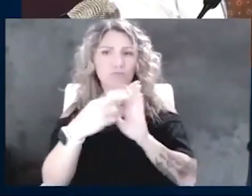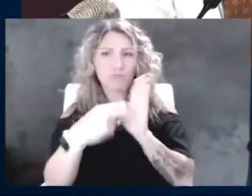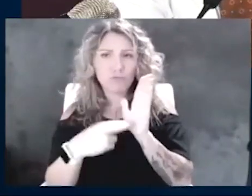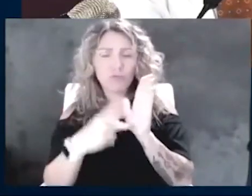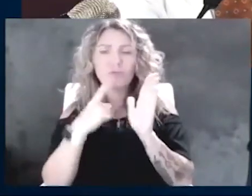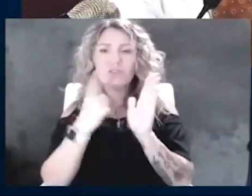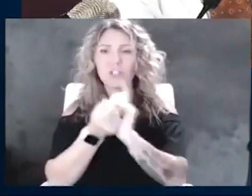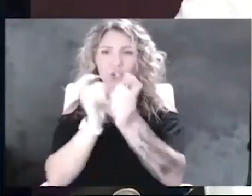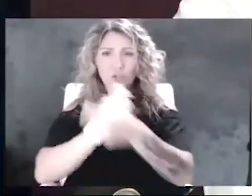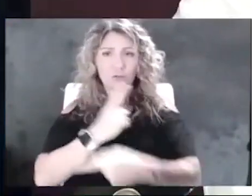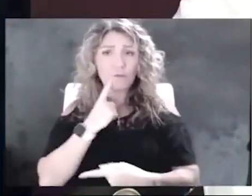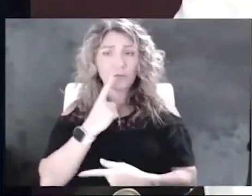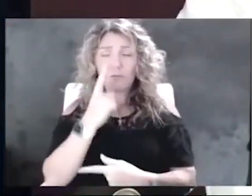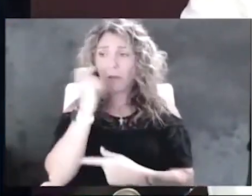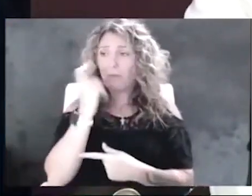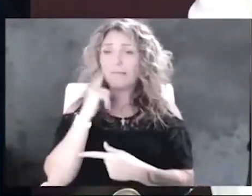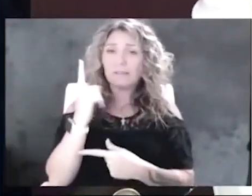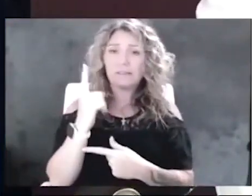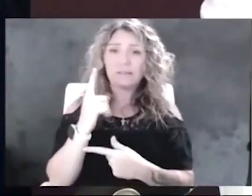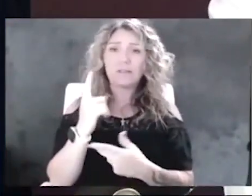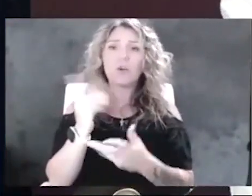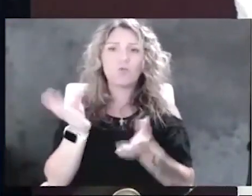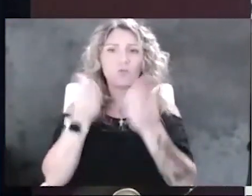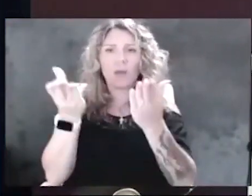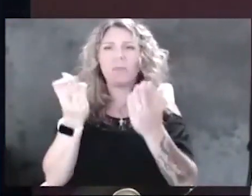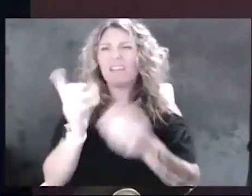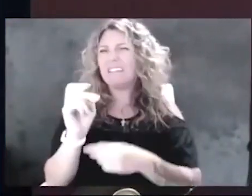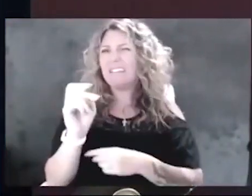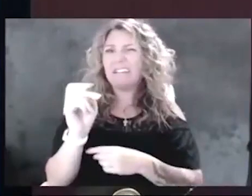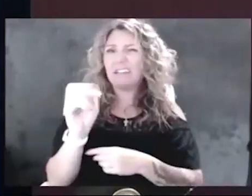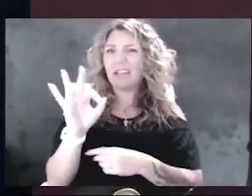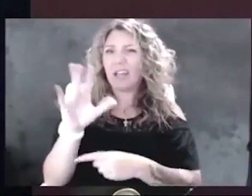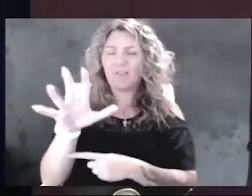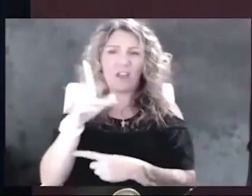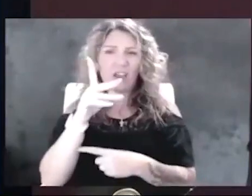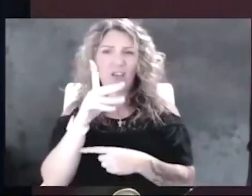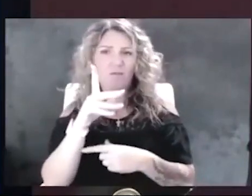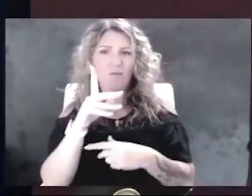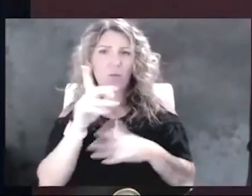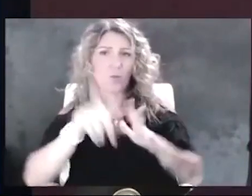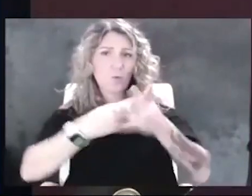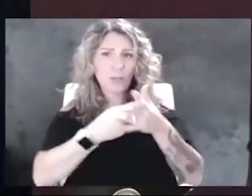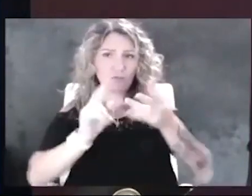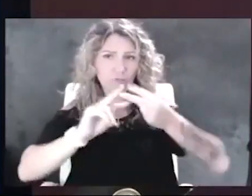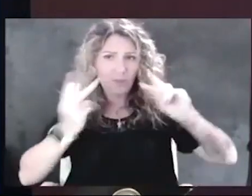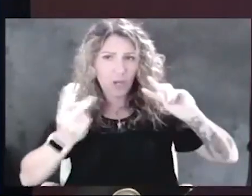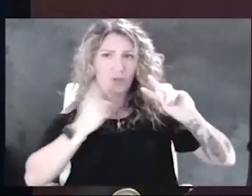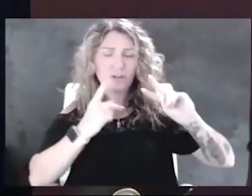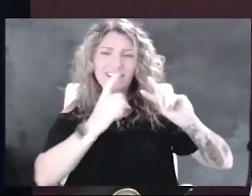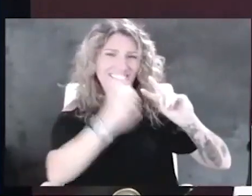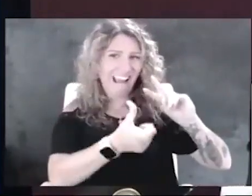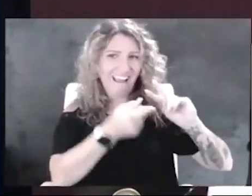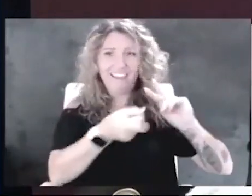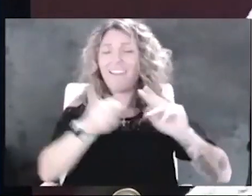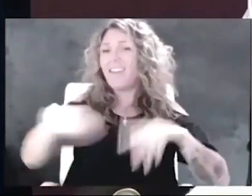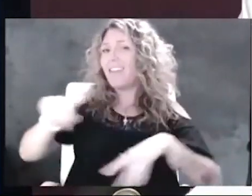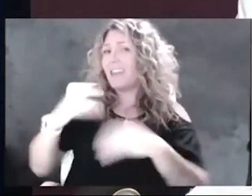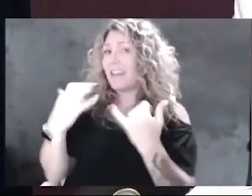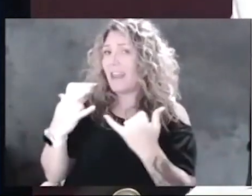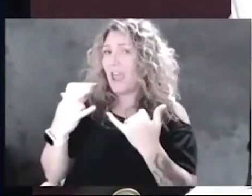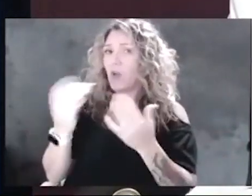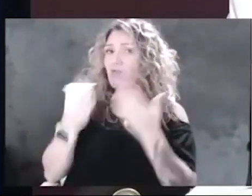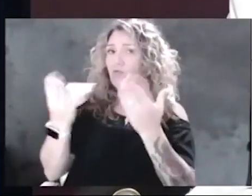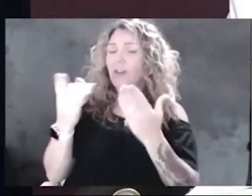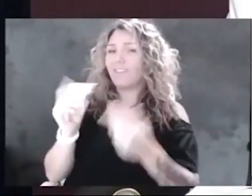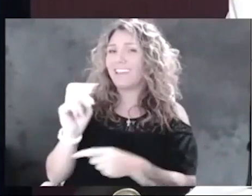recommend N95 with the original strain nor the Alpha variant, but they are recommending it on the Delta variant. And part of that is just the risk of the unknown. We know